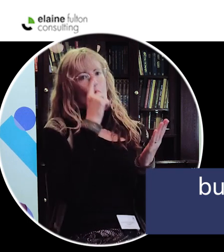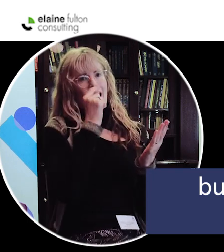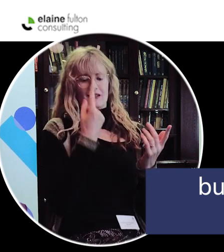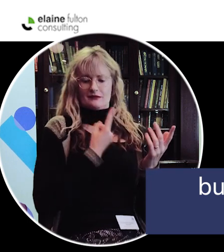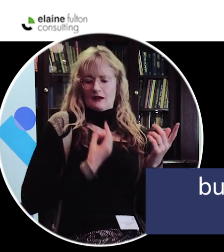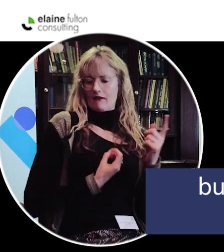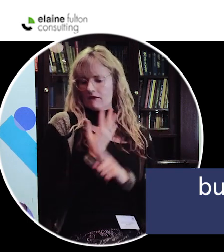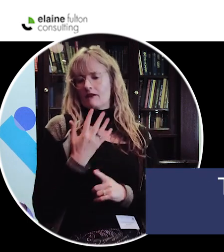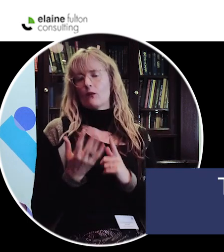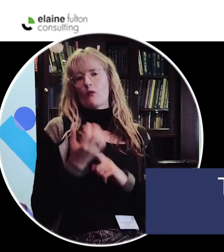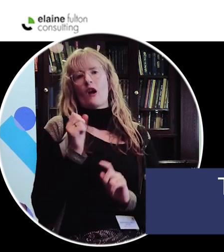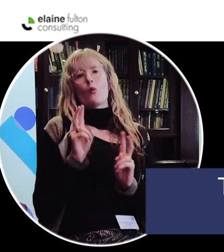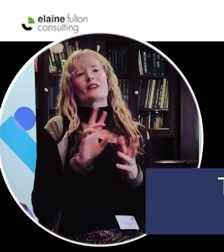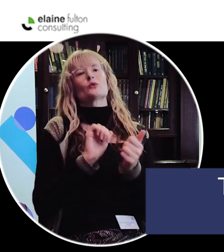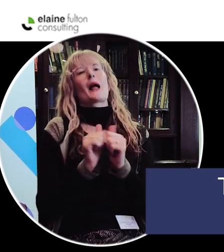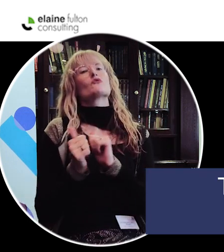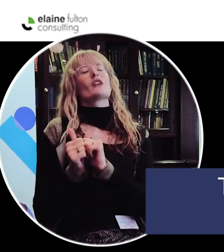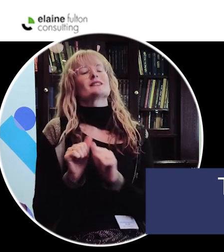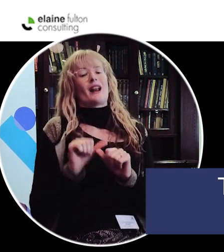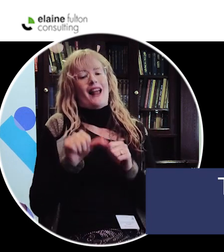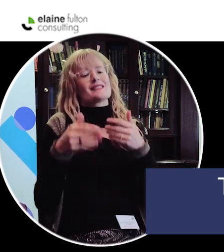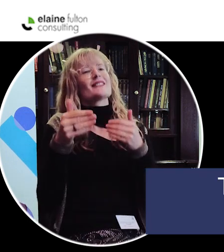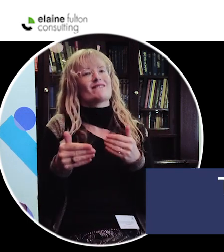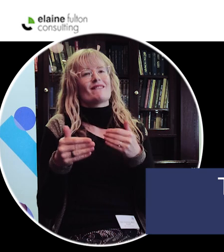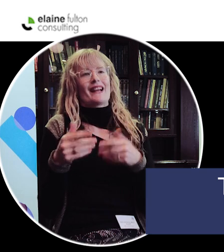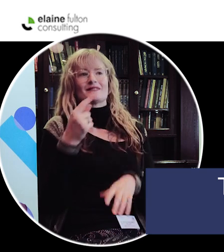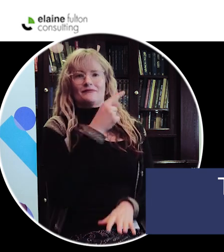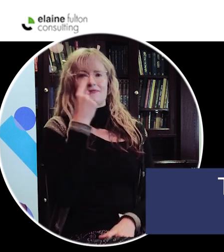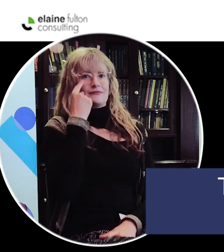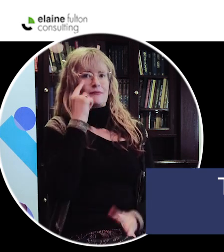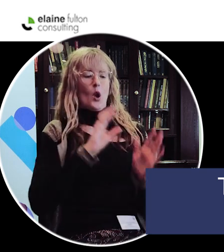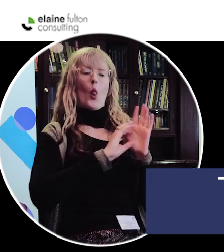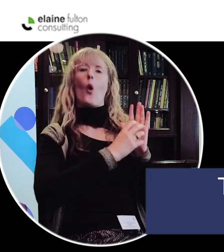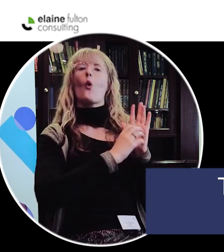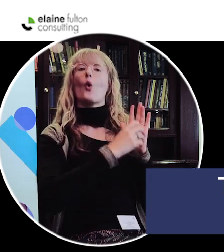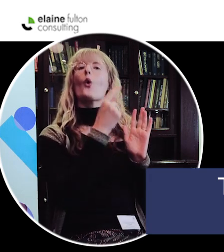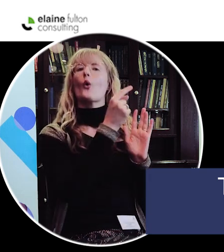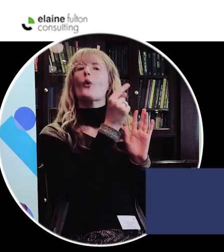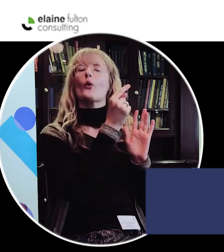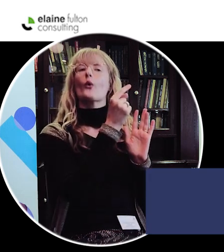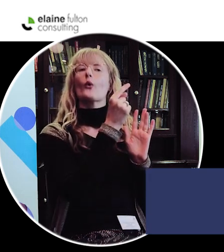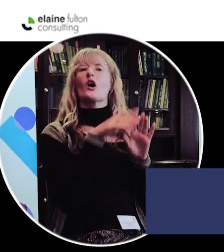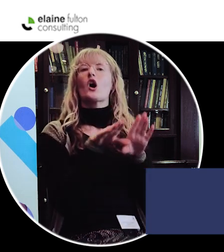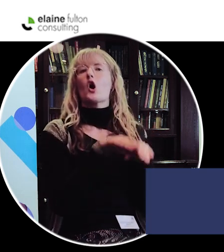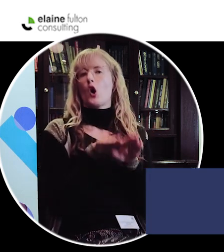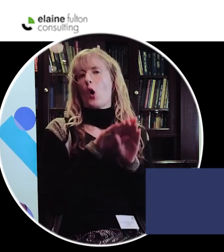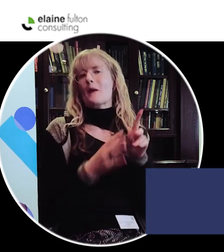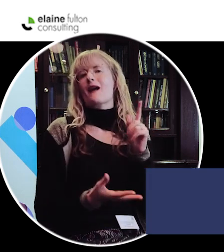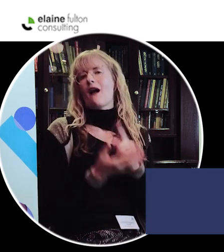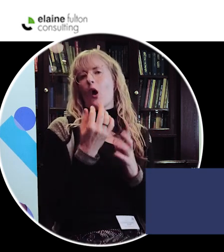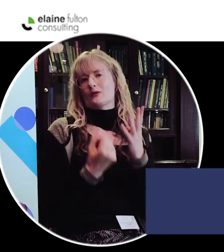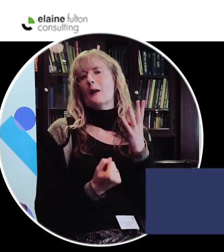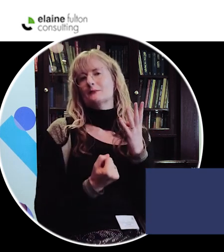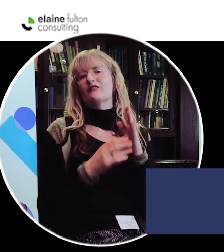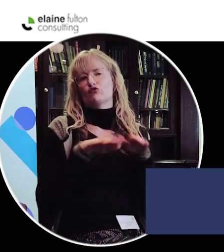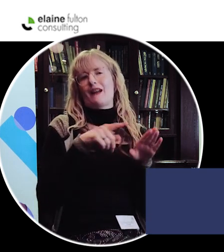to collaborate. The next phase of the work, you'll see the logo on the slide here. The Common Outcomes for Children and Young People Collaborative started